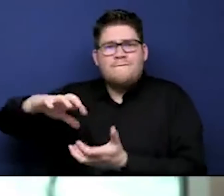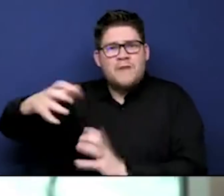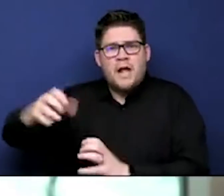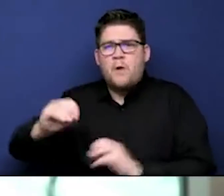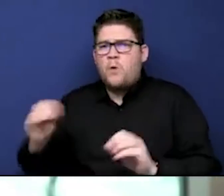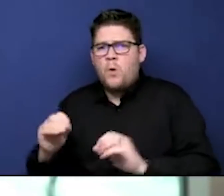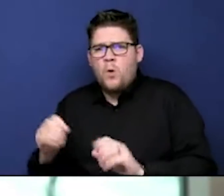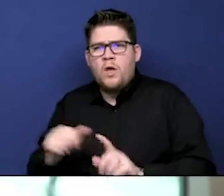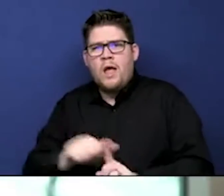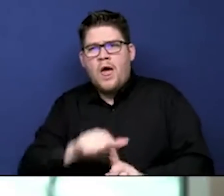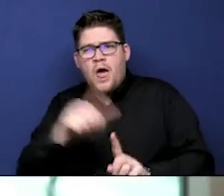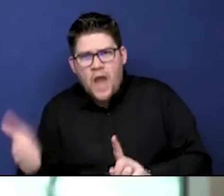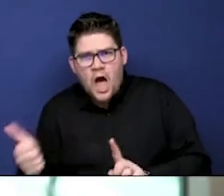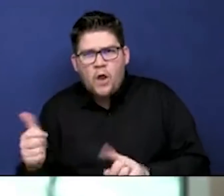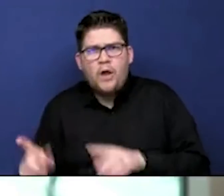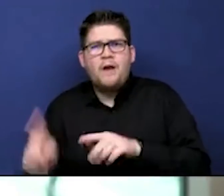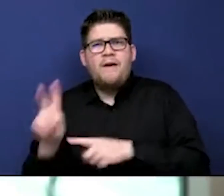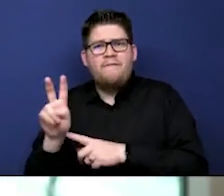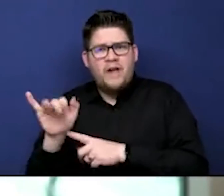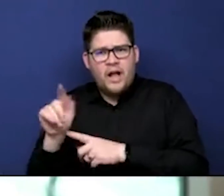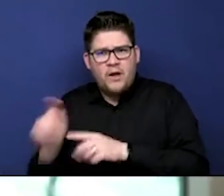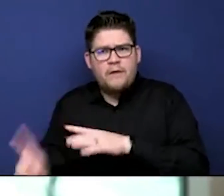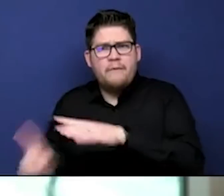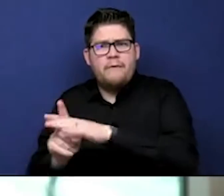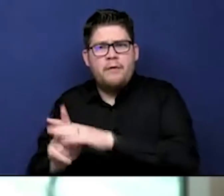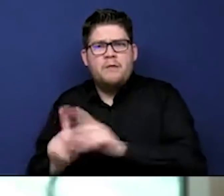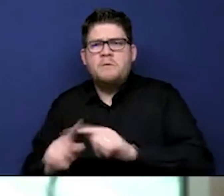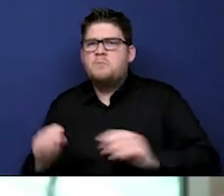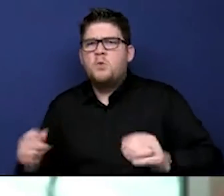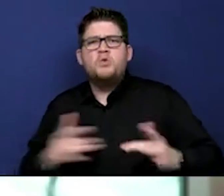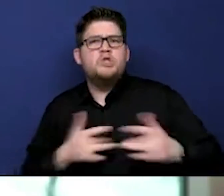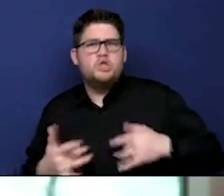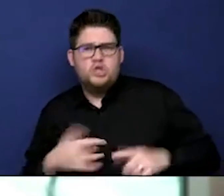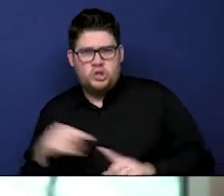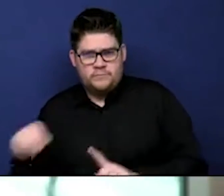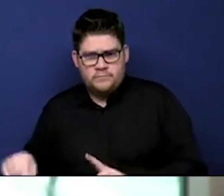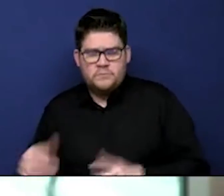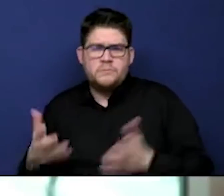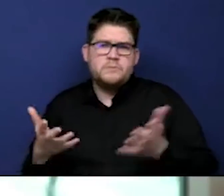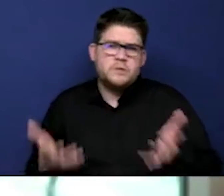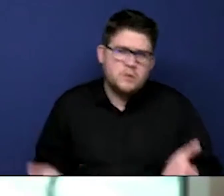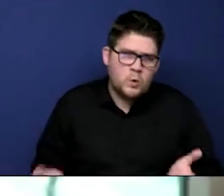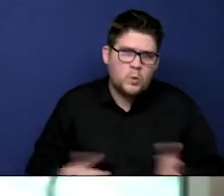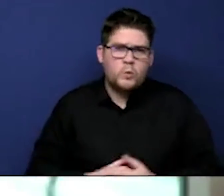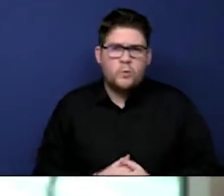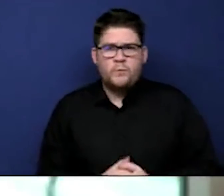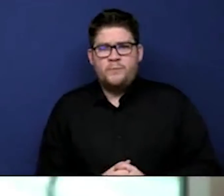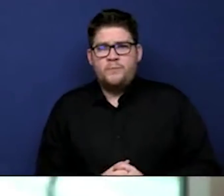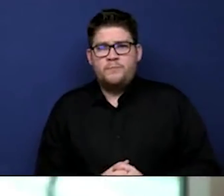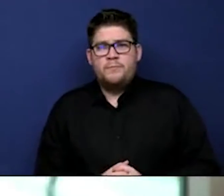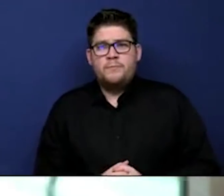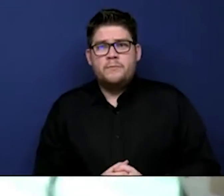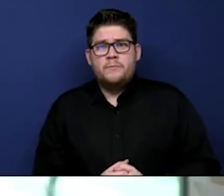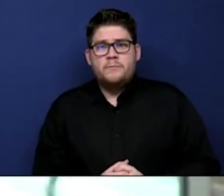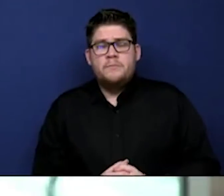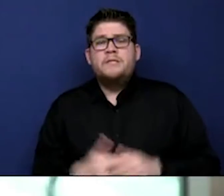that similar mutation, and that's important for us to know as well, because it is a very real possibility that